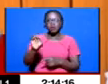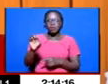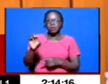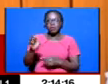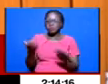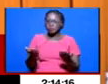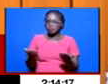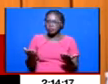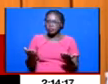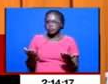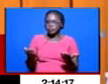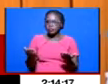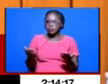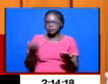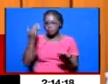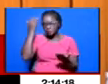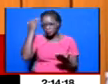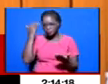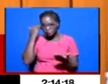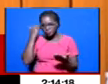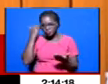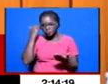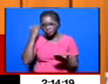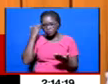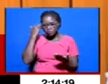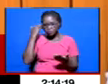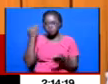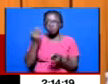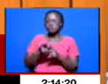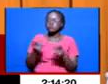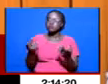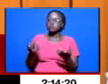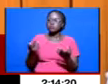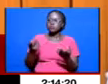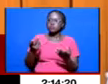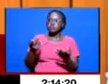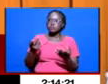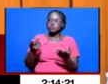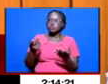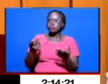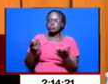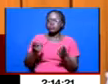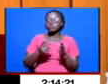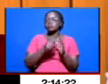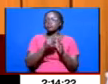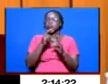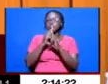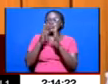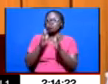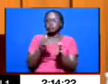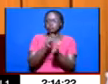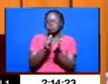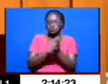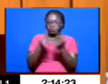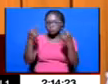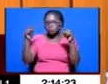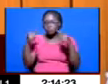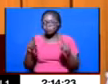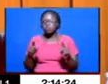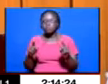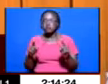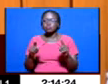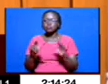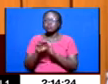whereby the court held that in view of the foregoing, the appellant's contention that the respondent's agenda of succession is